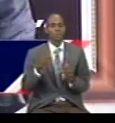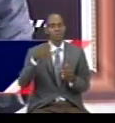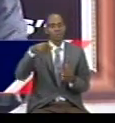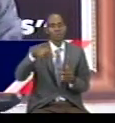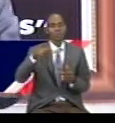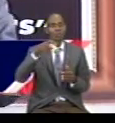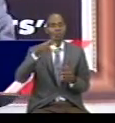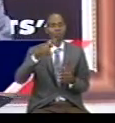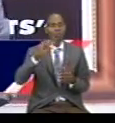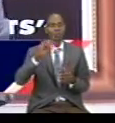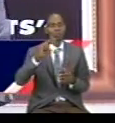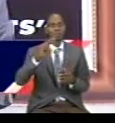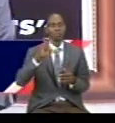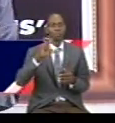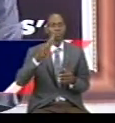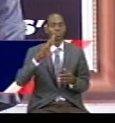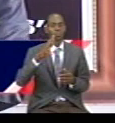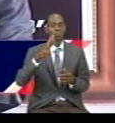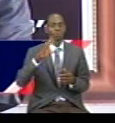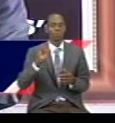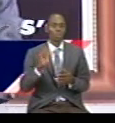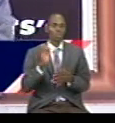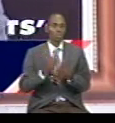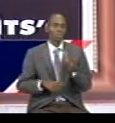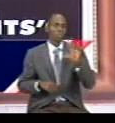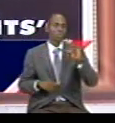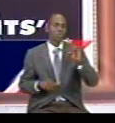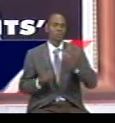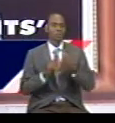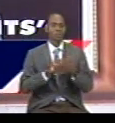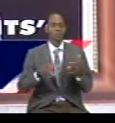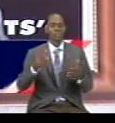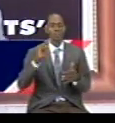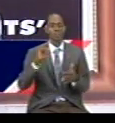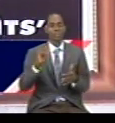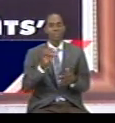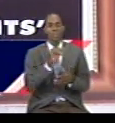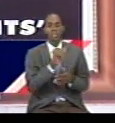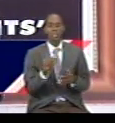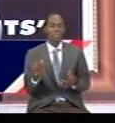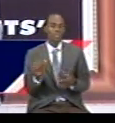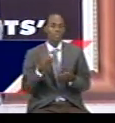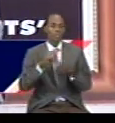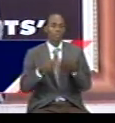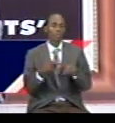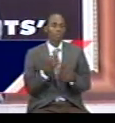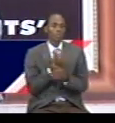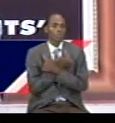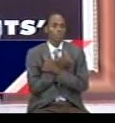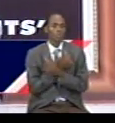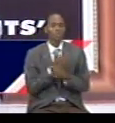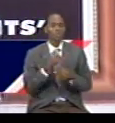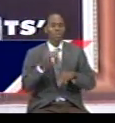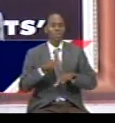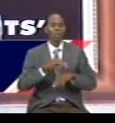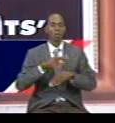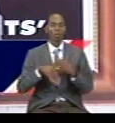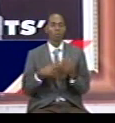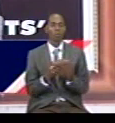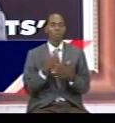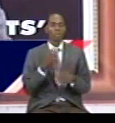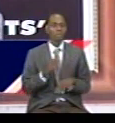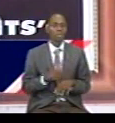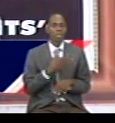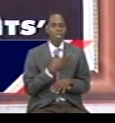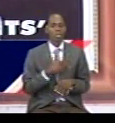chapter 17, verse 17. A friend loveth at all times, and if and a brother